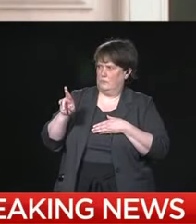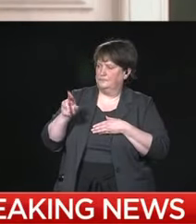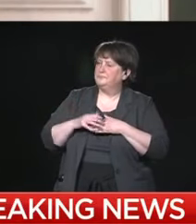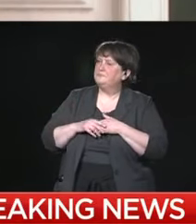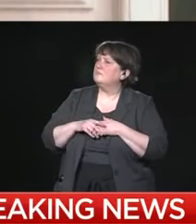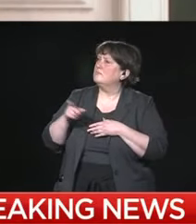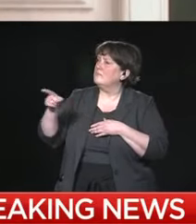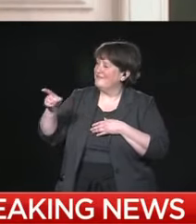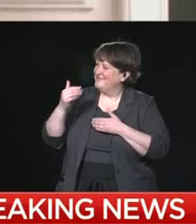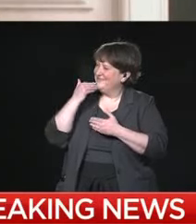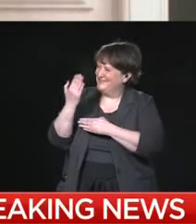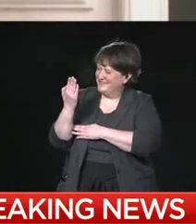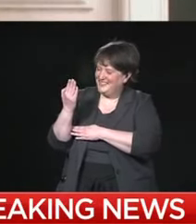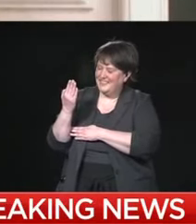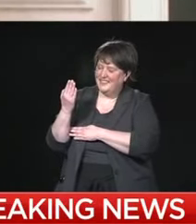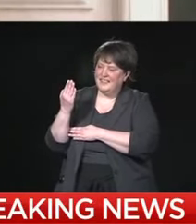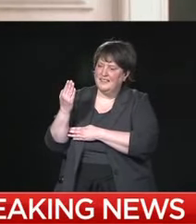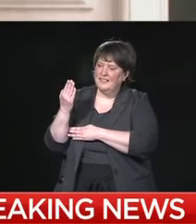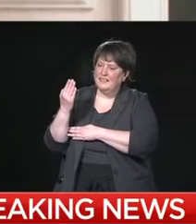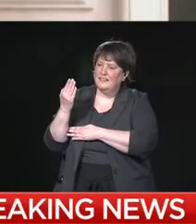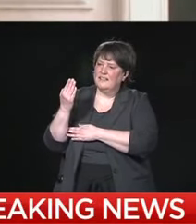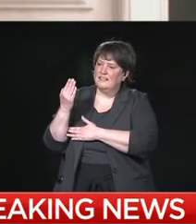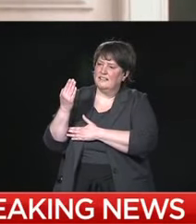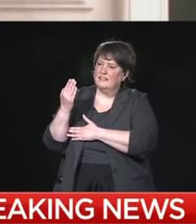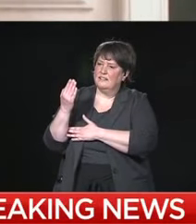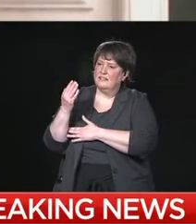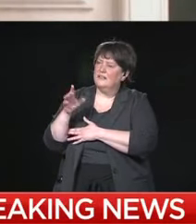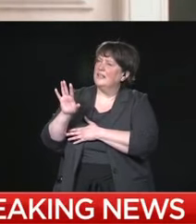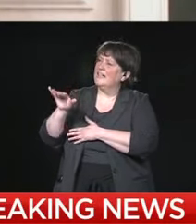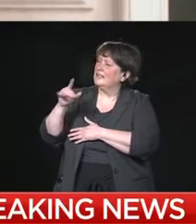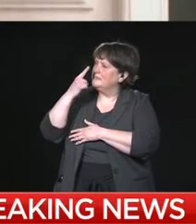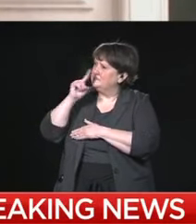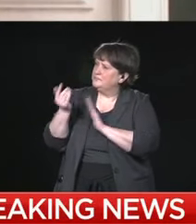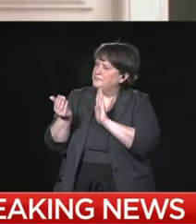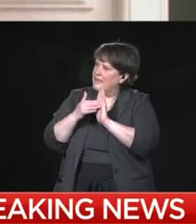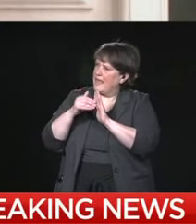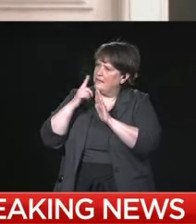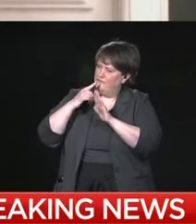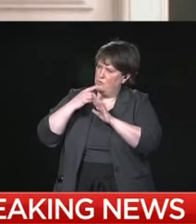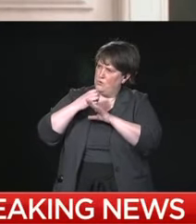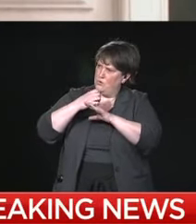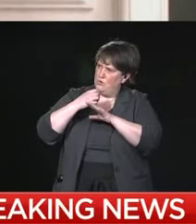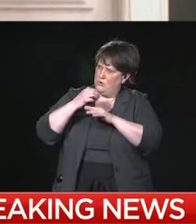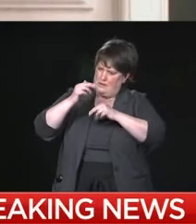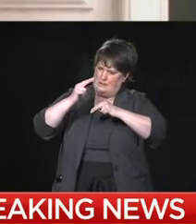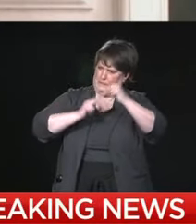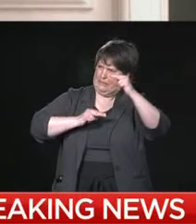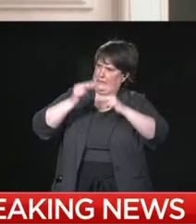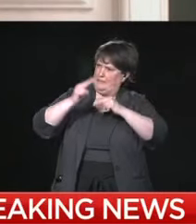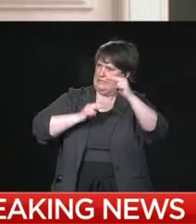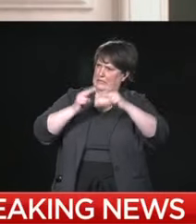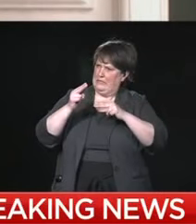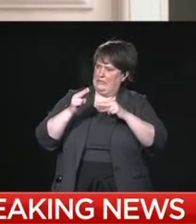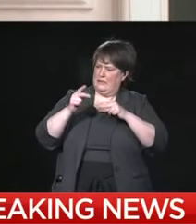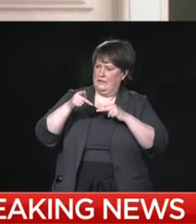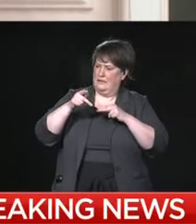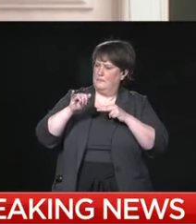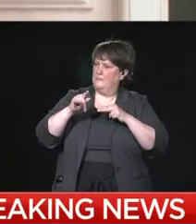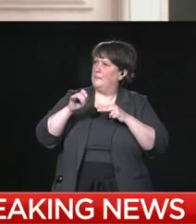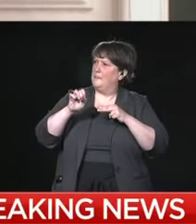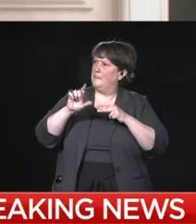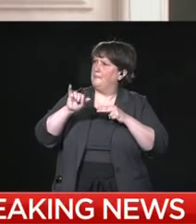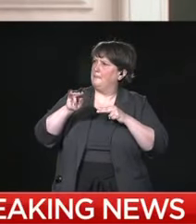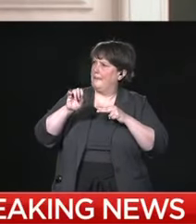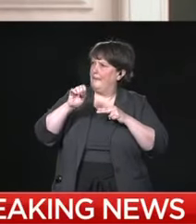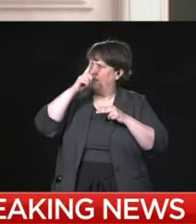Yes, hello, Mr. Trudeau. I'd like to get back to the construction work which is happening for the Trans